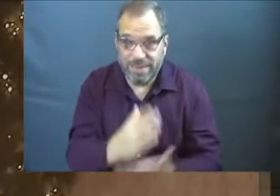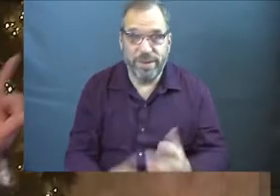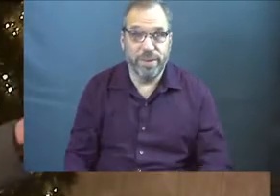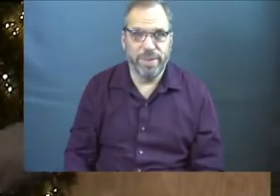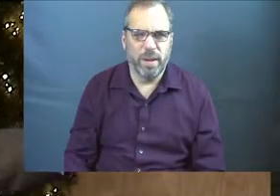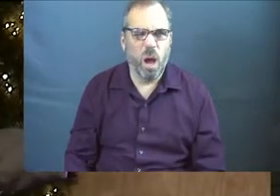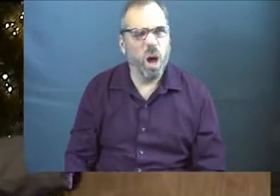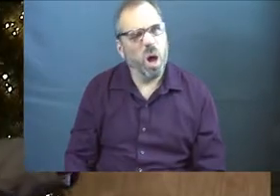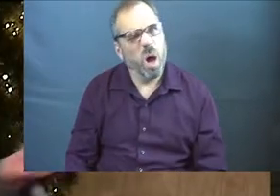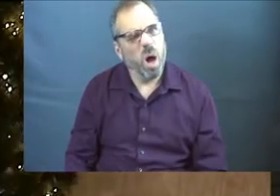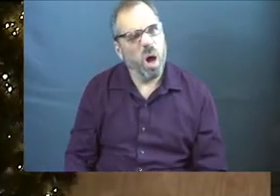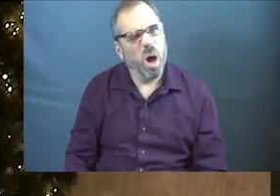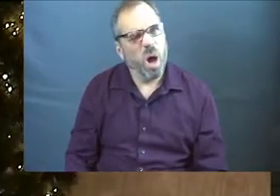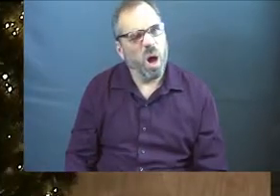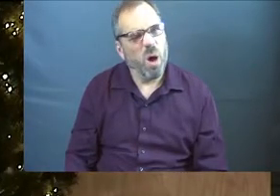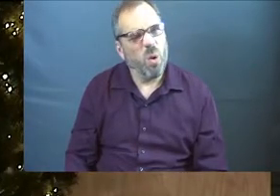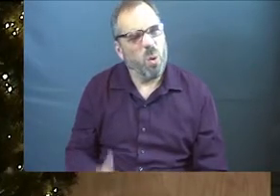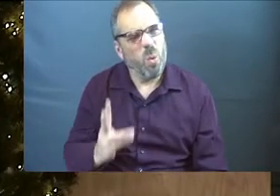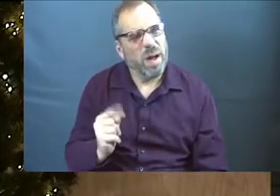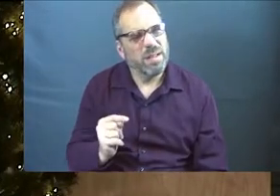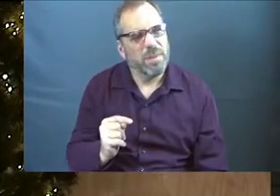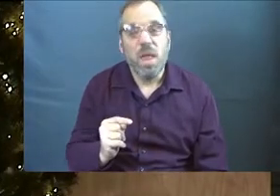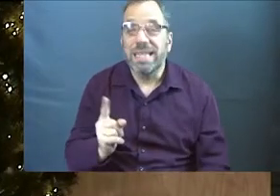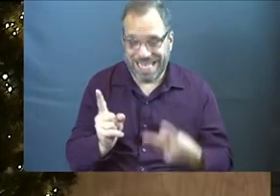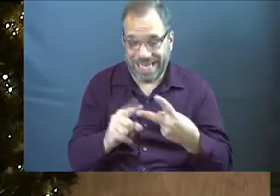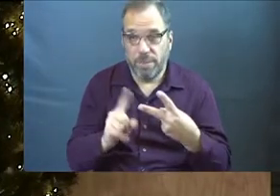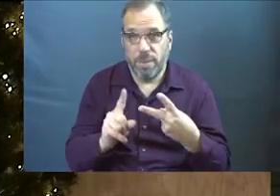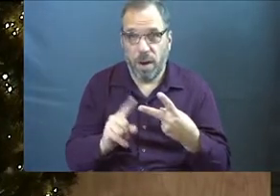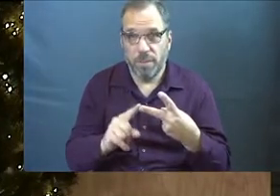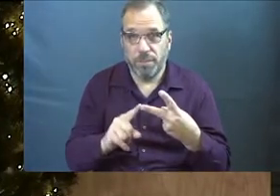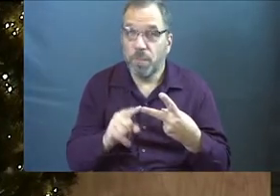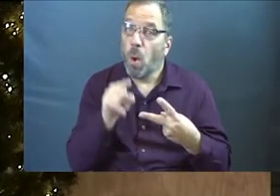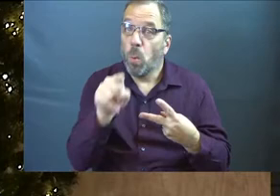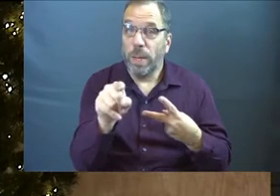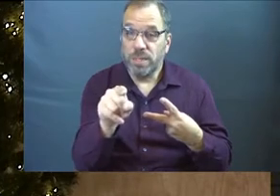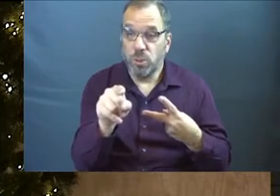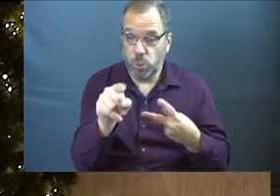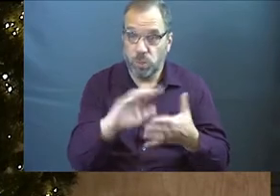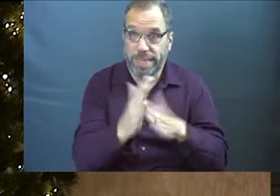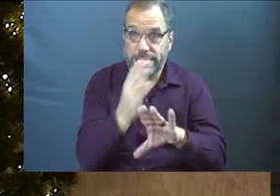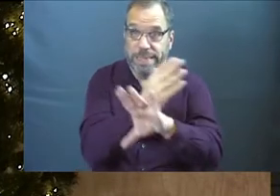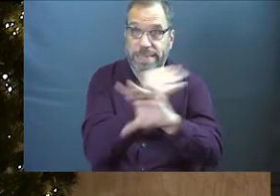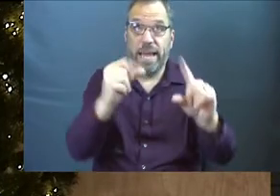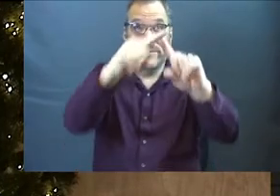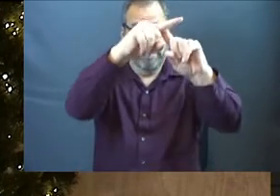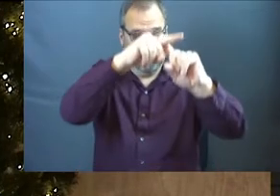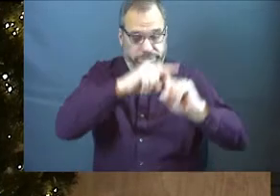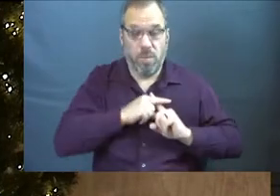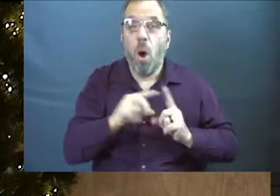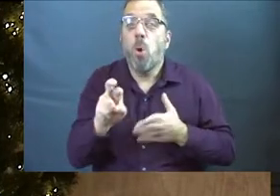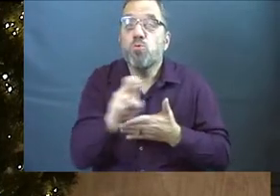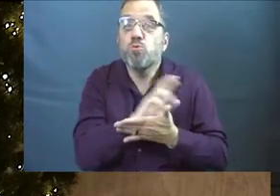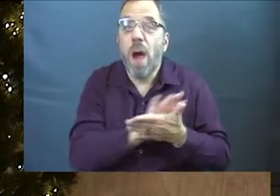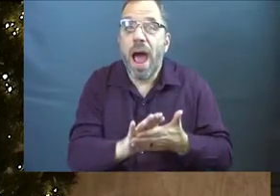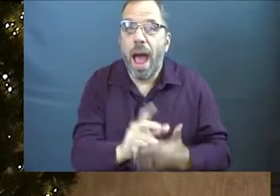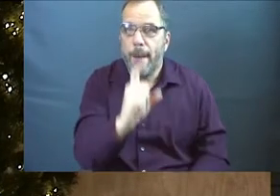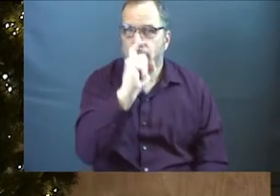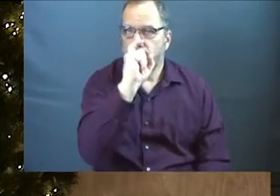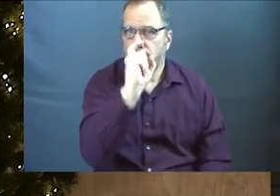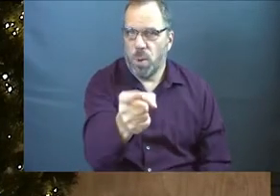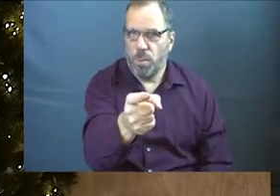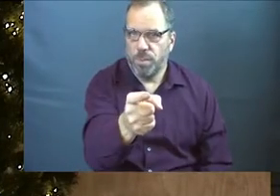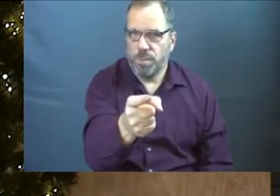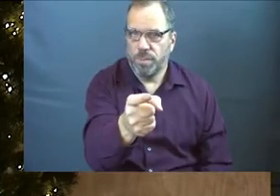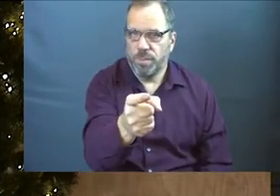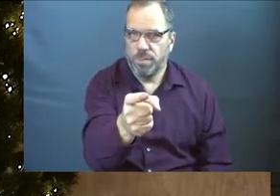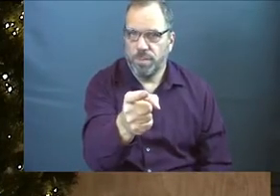very much. The second part I really want you to know there is that when you get saved, righteousness is given to you